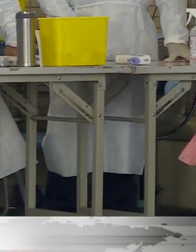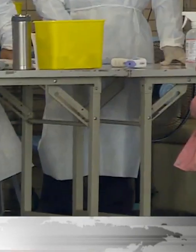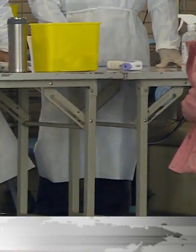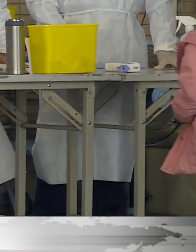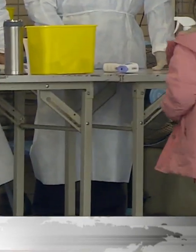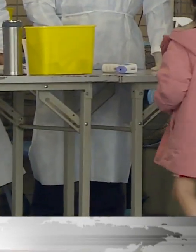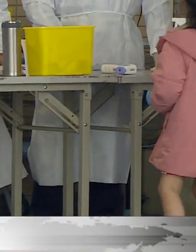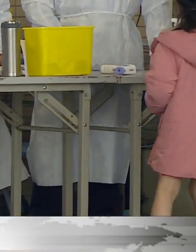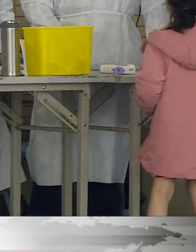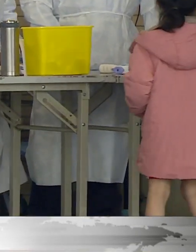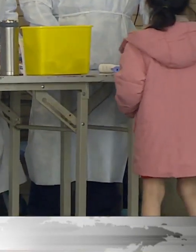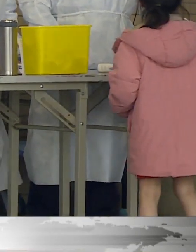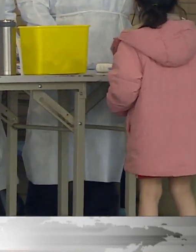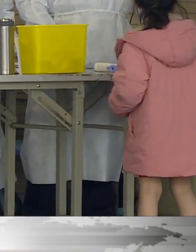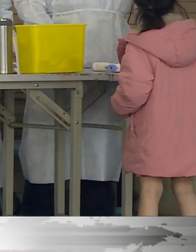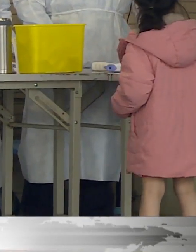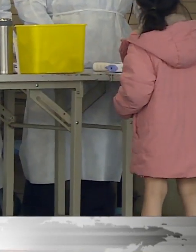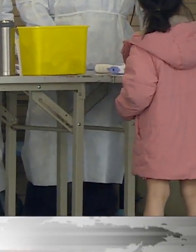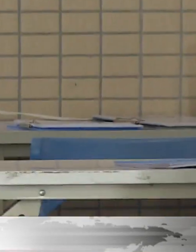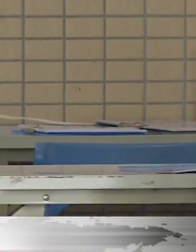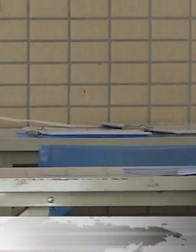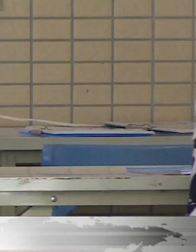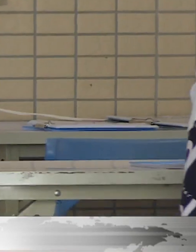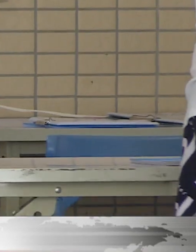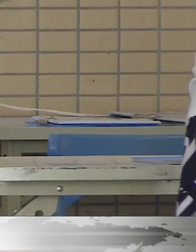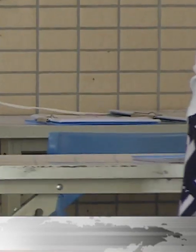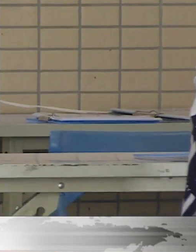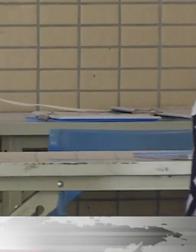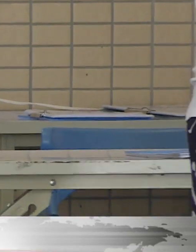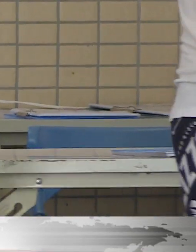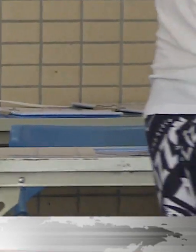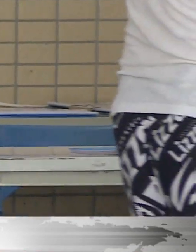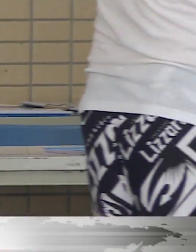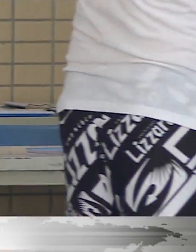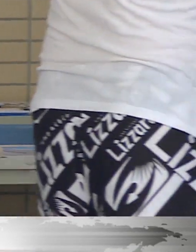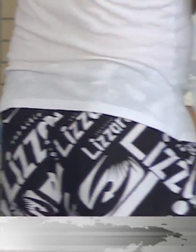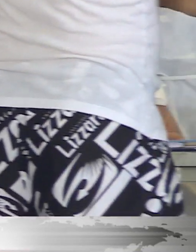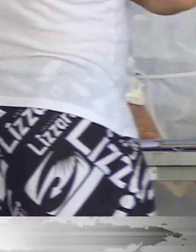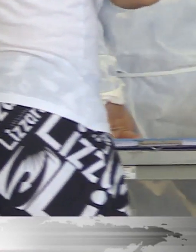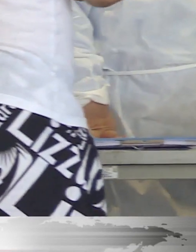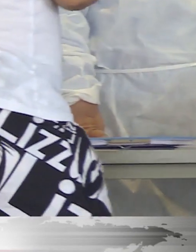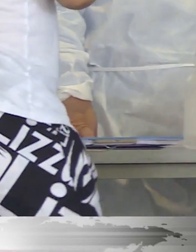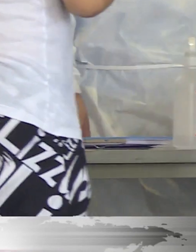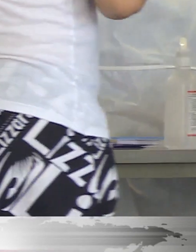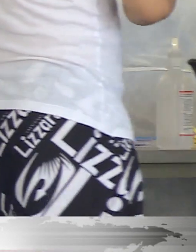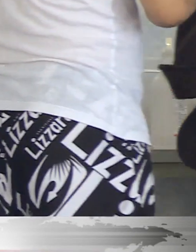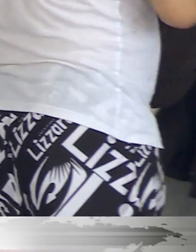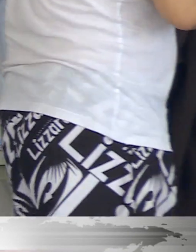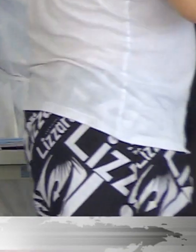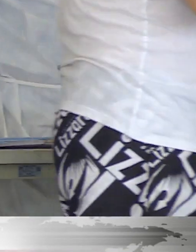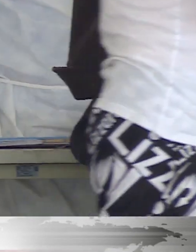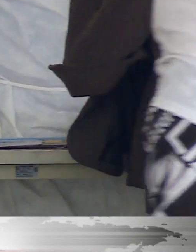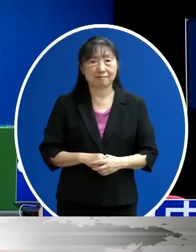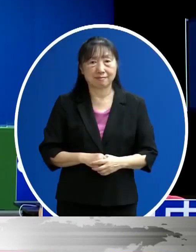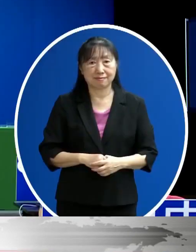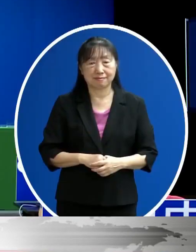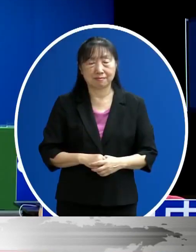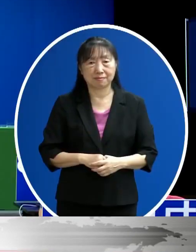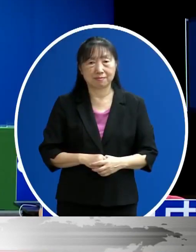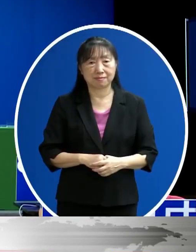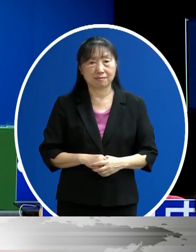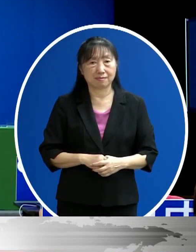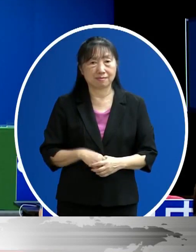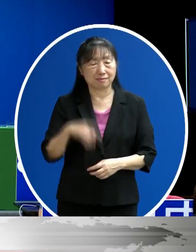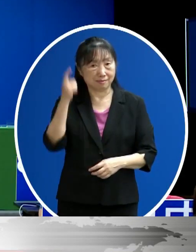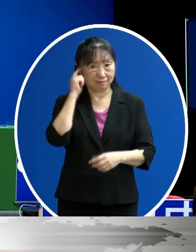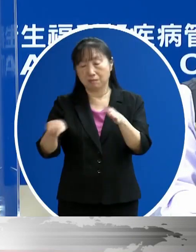far, about 8% of Taiwan's population has been infected. In Kaohsiung, the rate is around 6%. According to the health minister, the